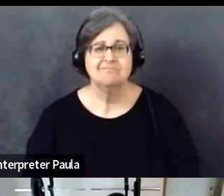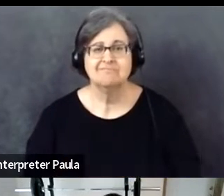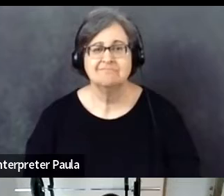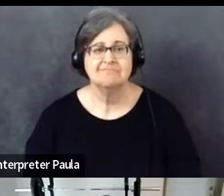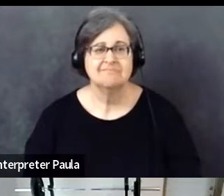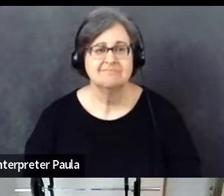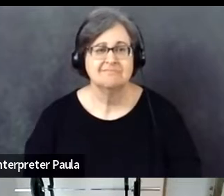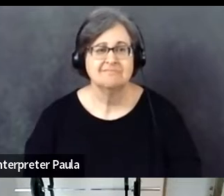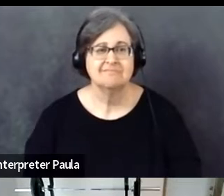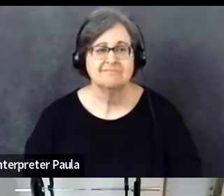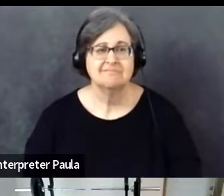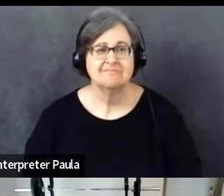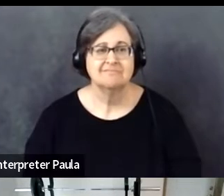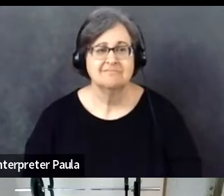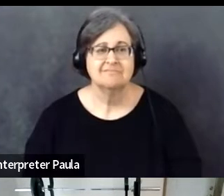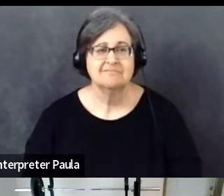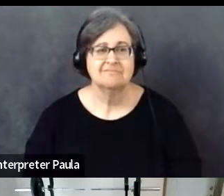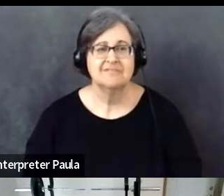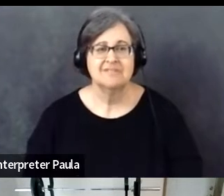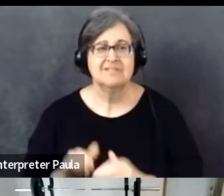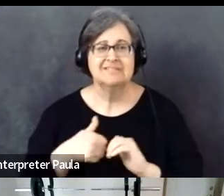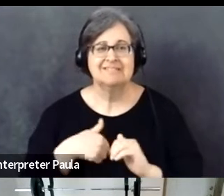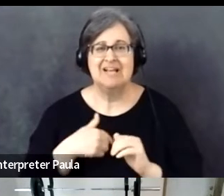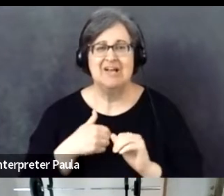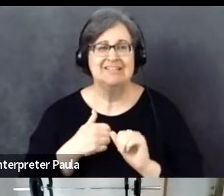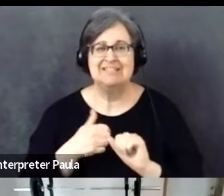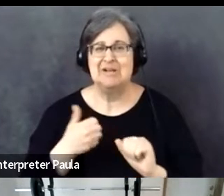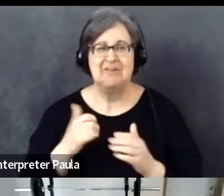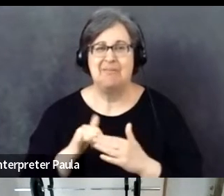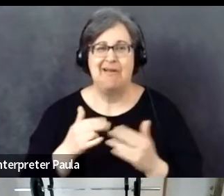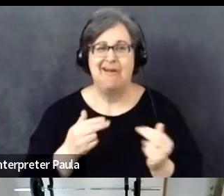I know. Typical, right? This is how we get away from that.